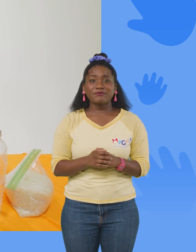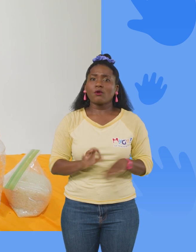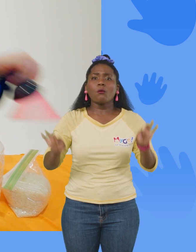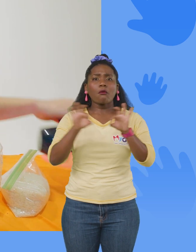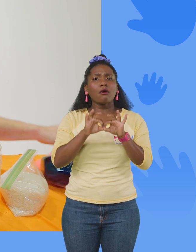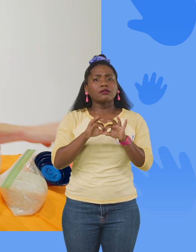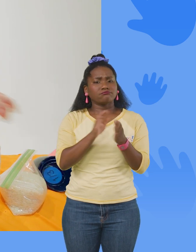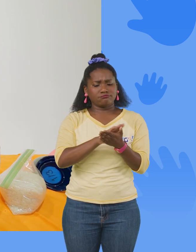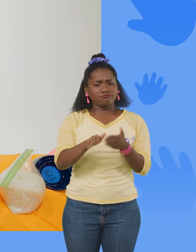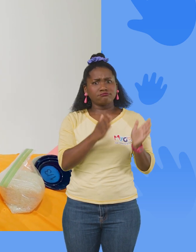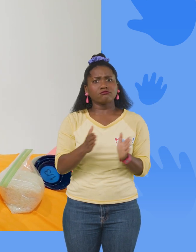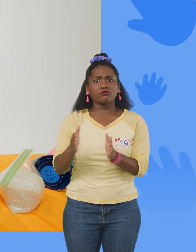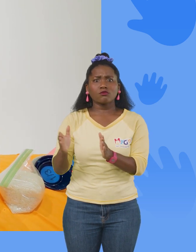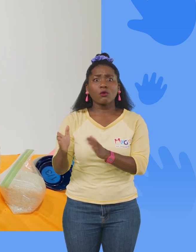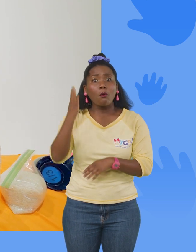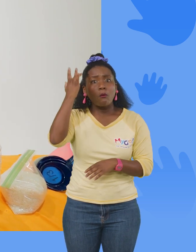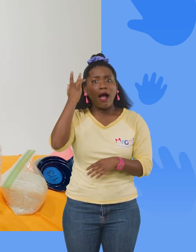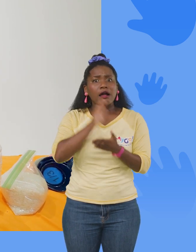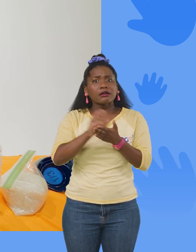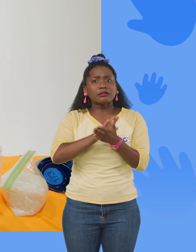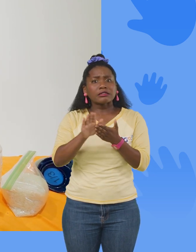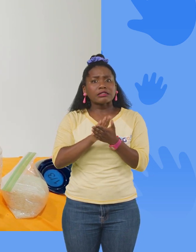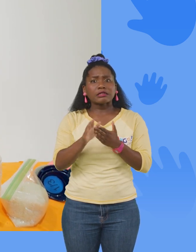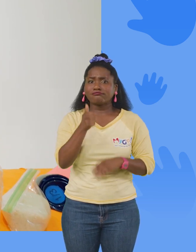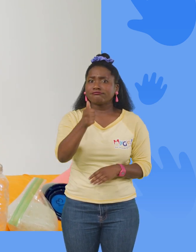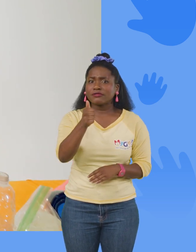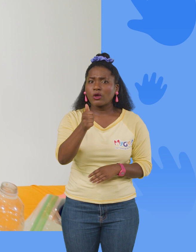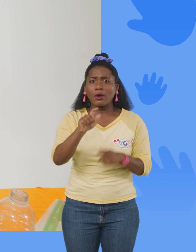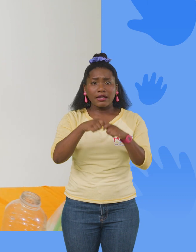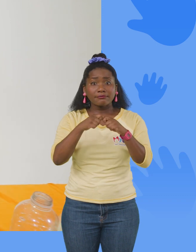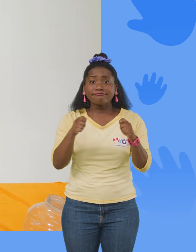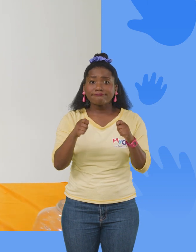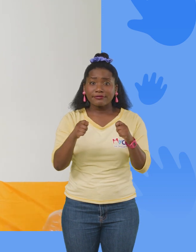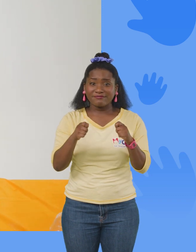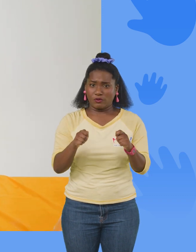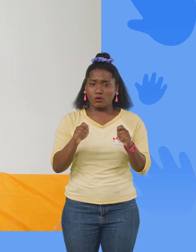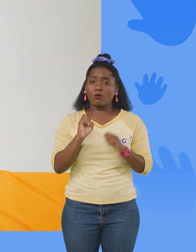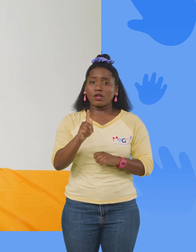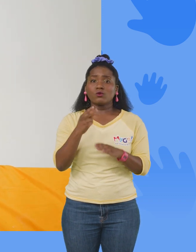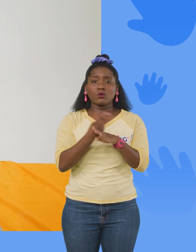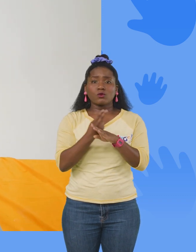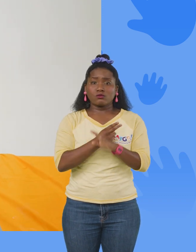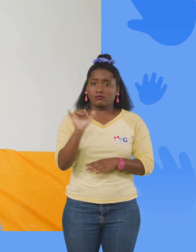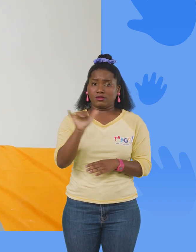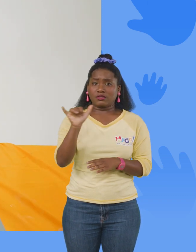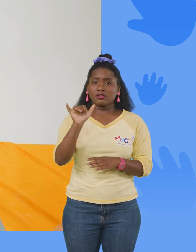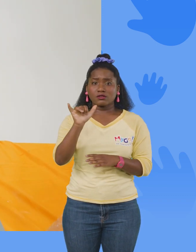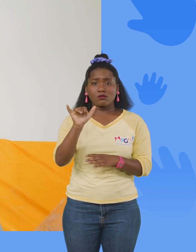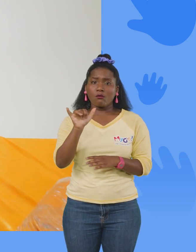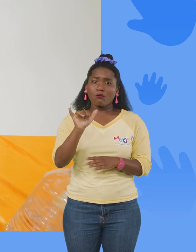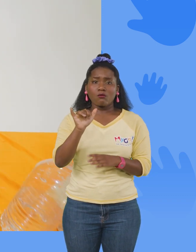Nice and organized. Be sure to clean up. All right, now let me tie this. Okay, so we use the same